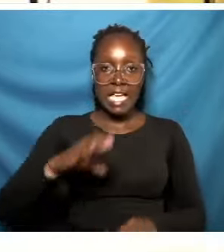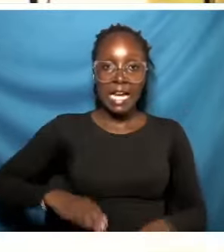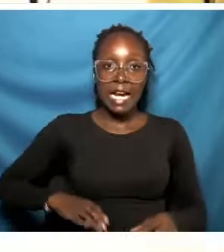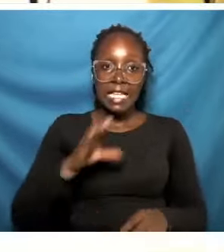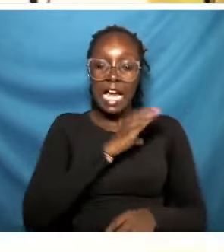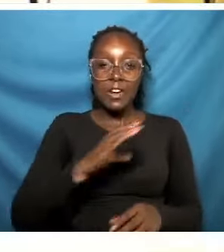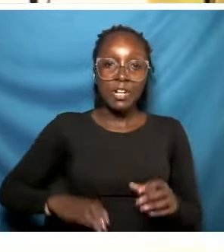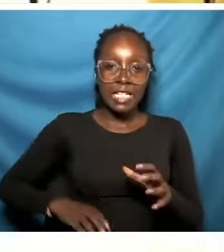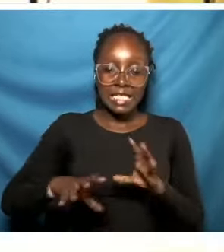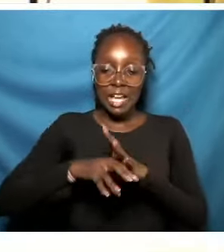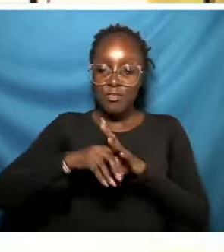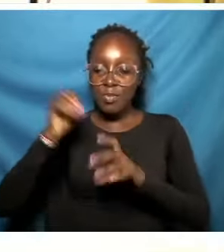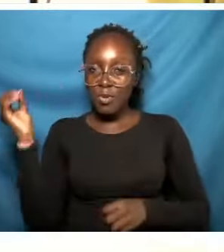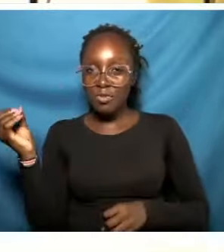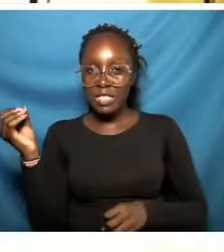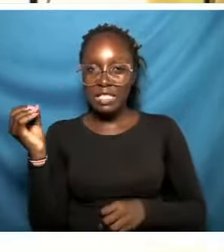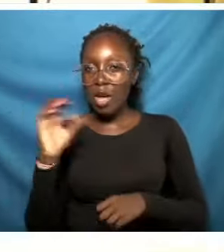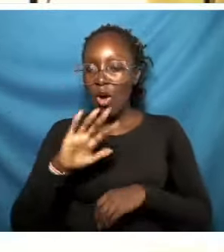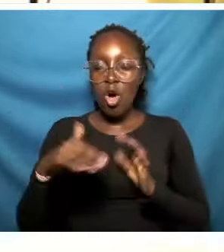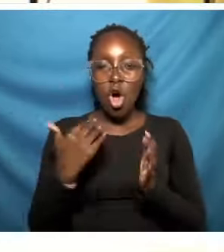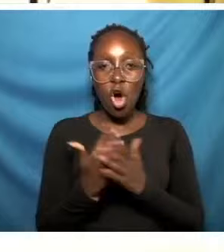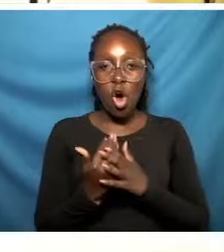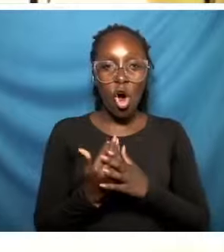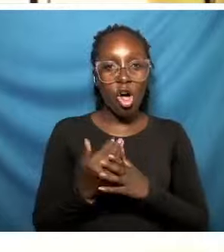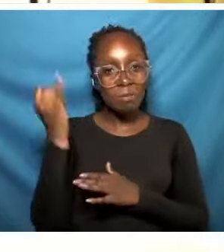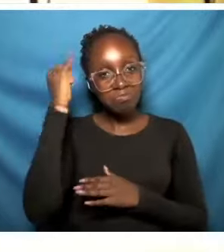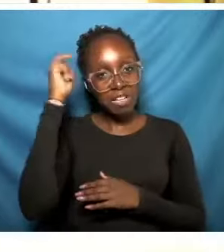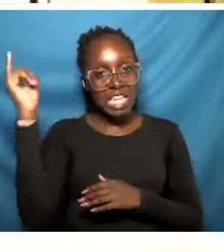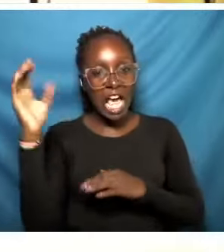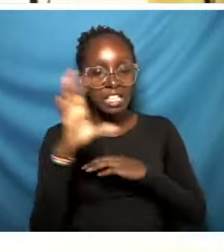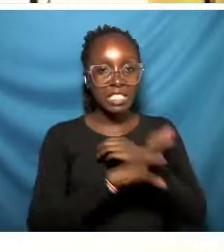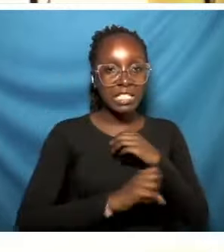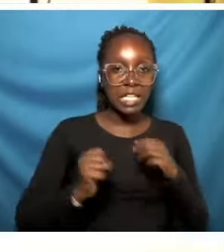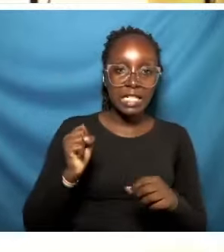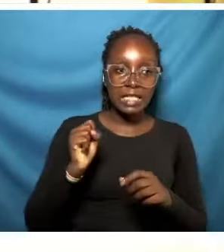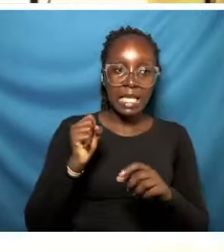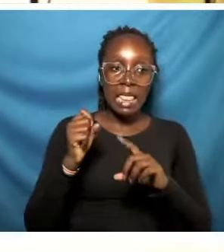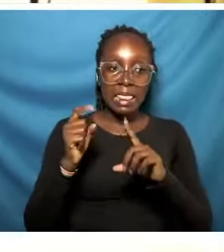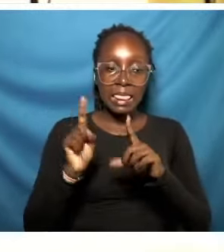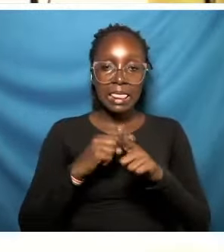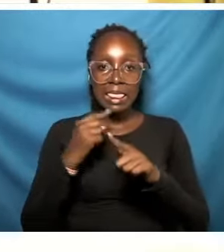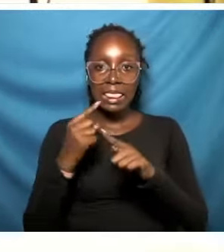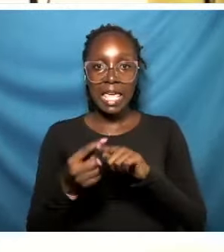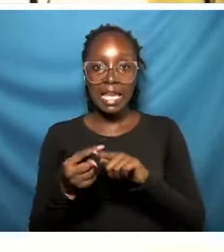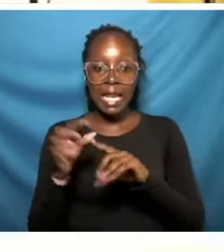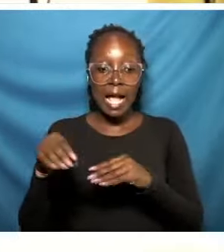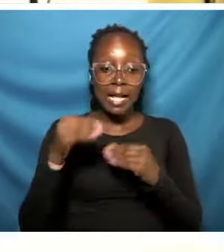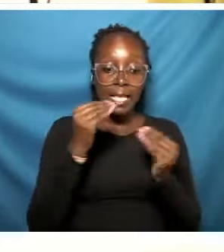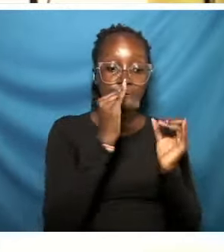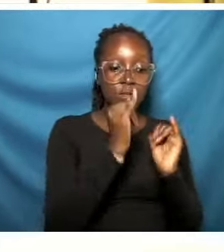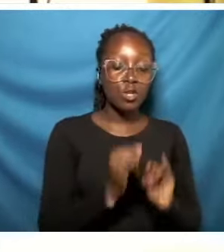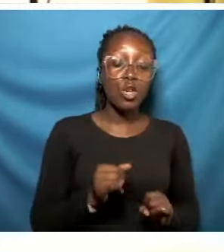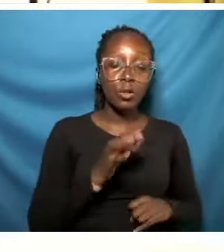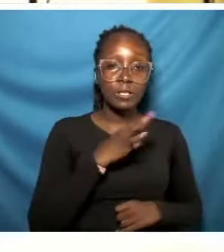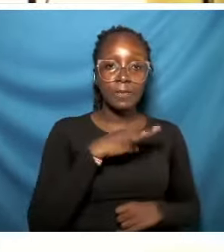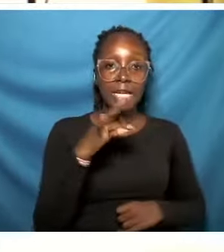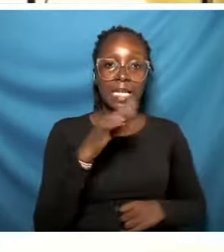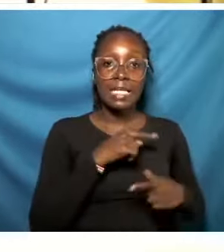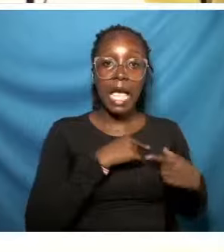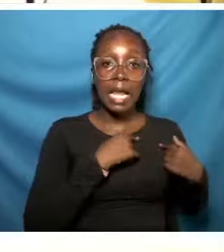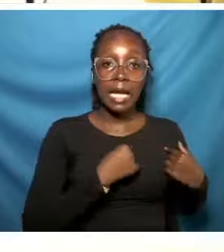instincts of thievery and stealing and then plants in you a spirit and a heart